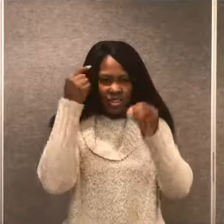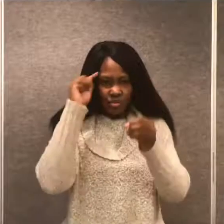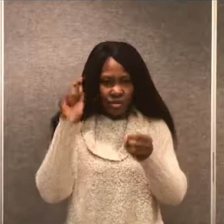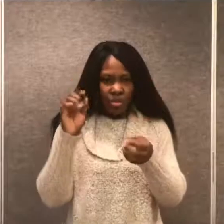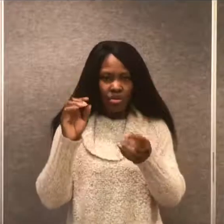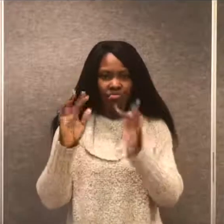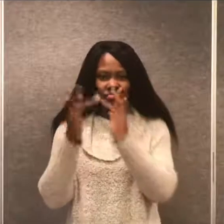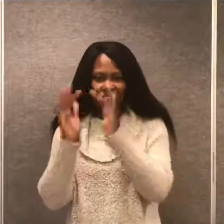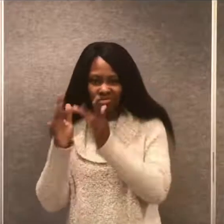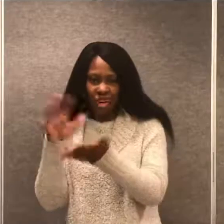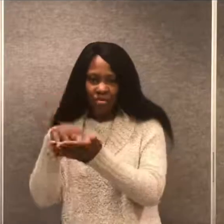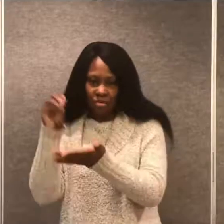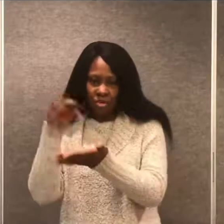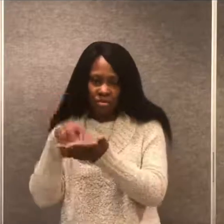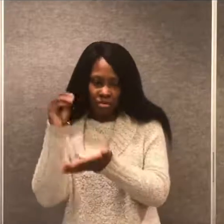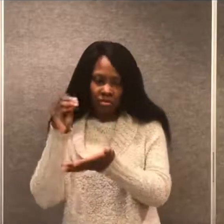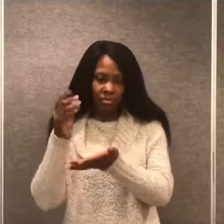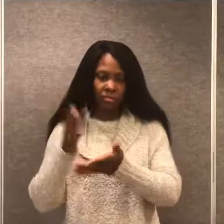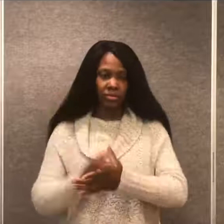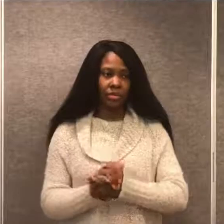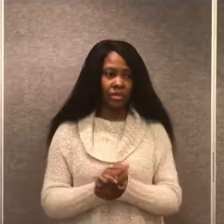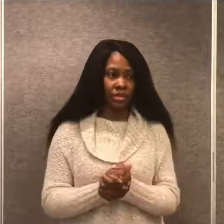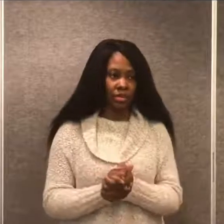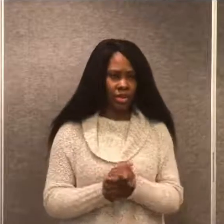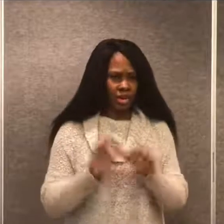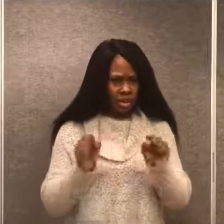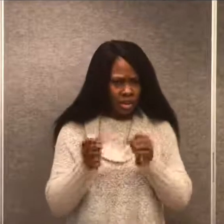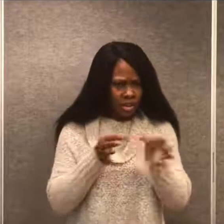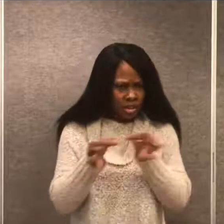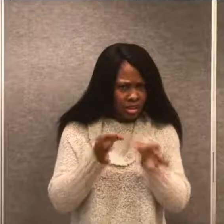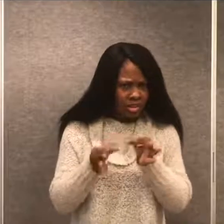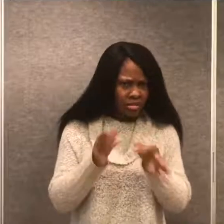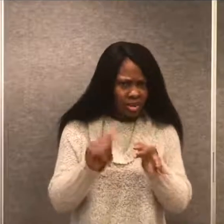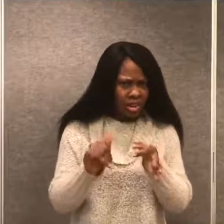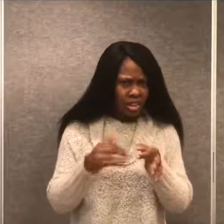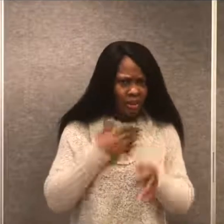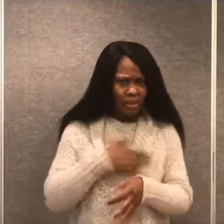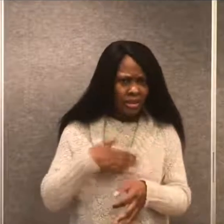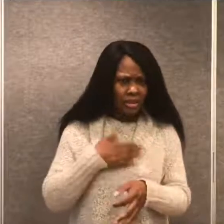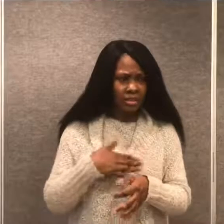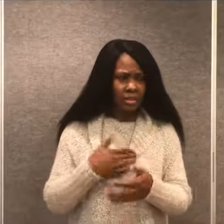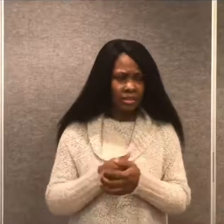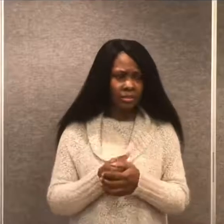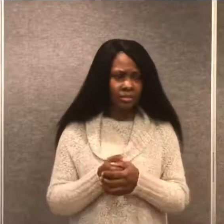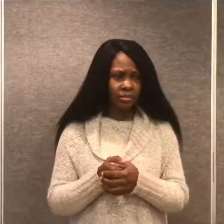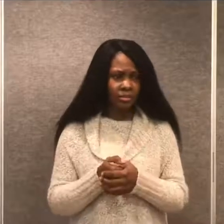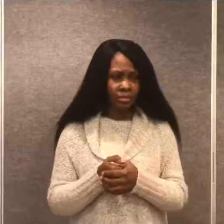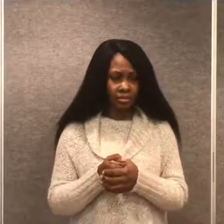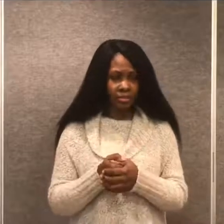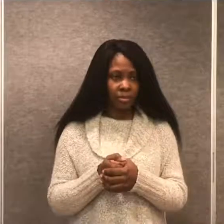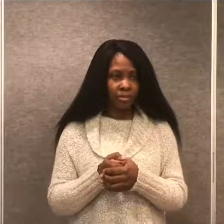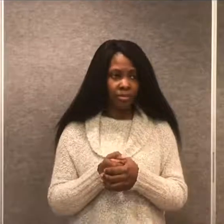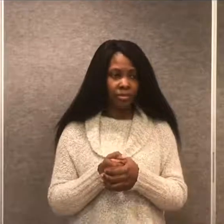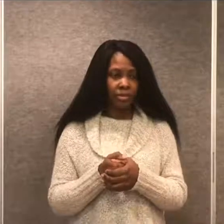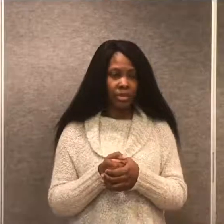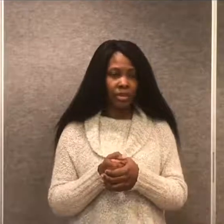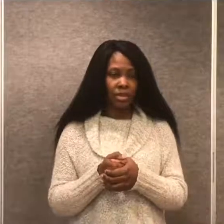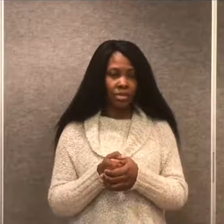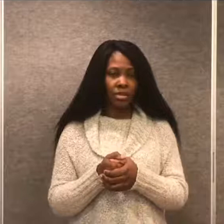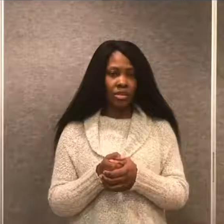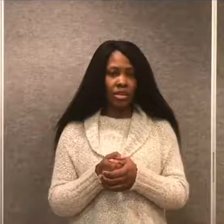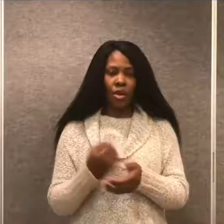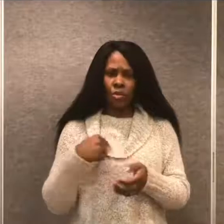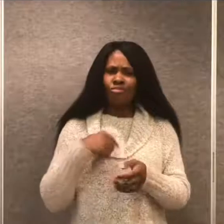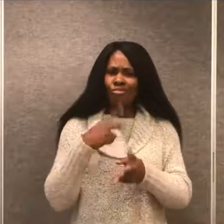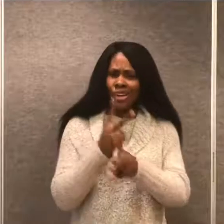come in now, so 2 days a week? Yes. Yeah, just give an overview of that. You already did, but, I got this So question. we did was sustain